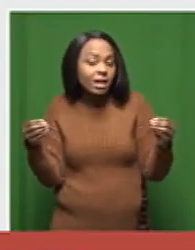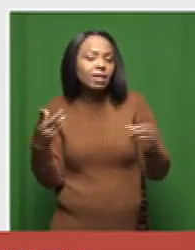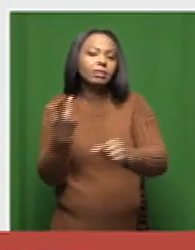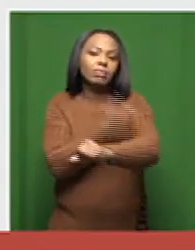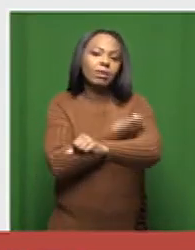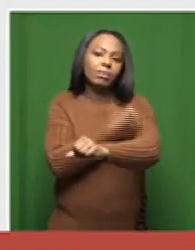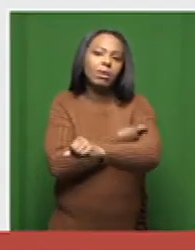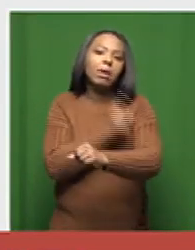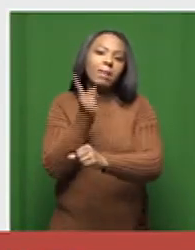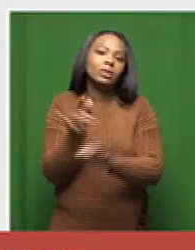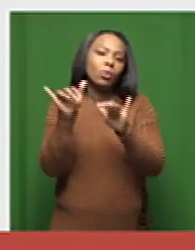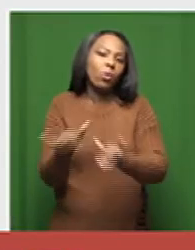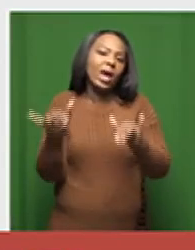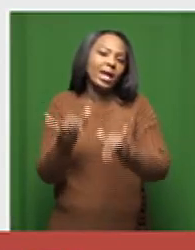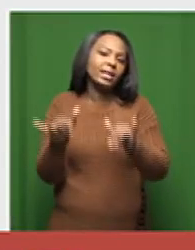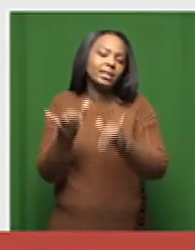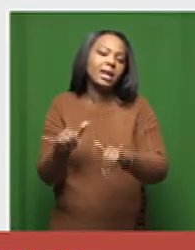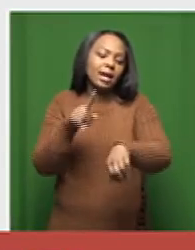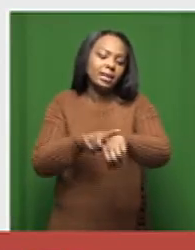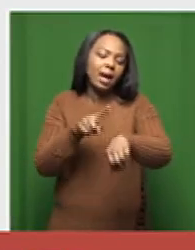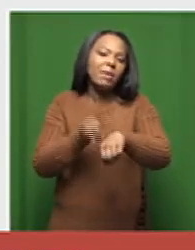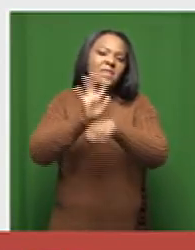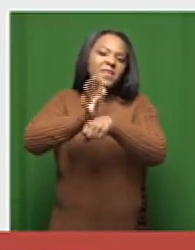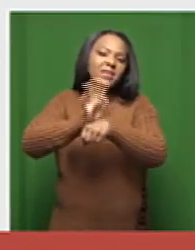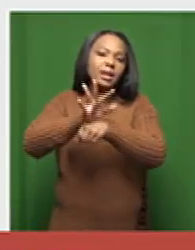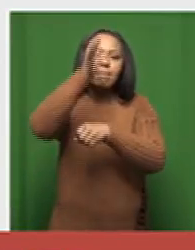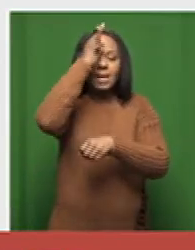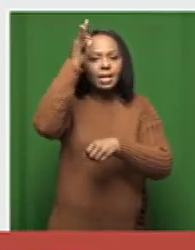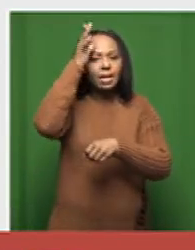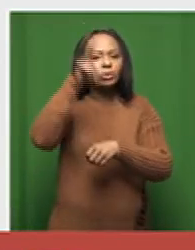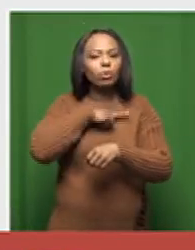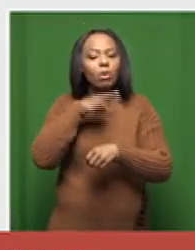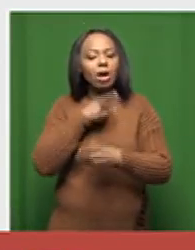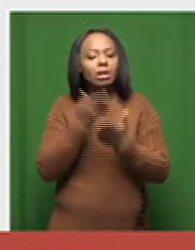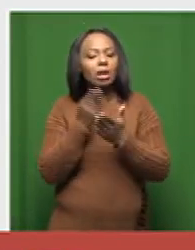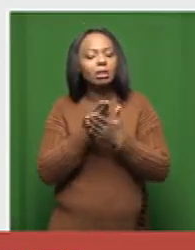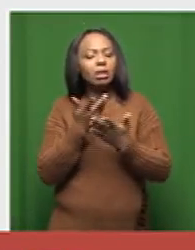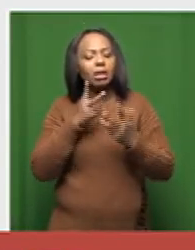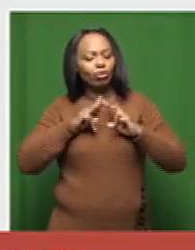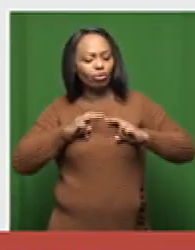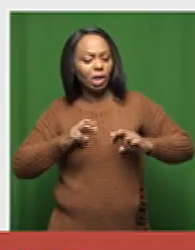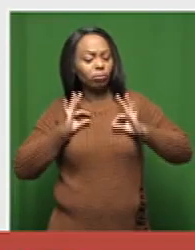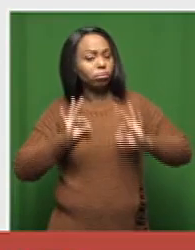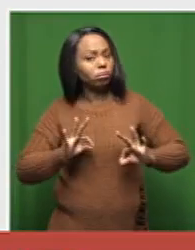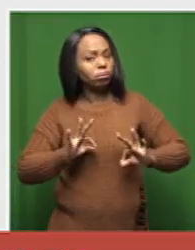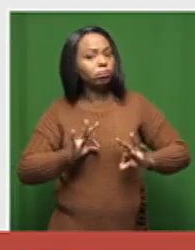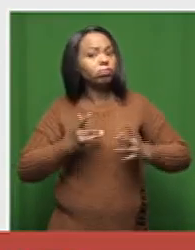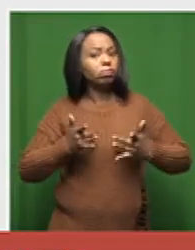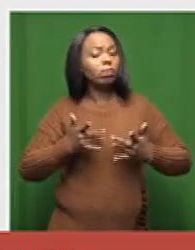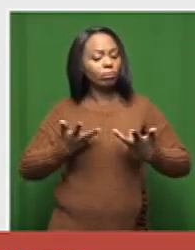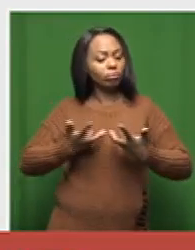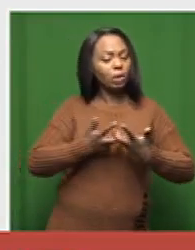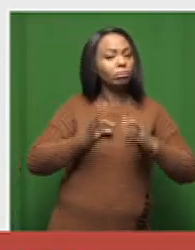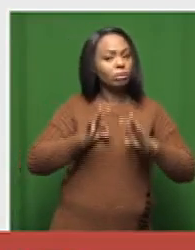you would need to just wait for about 15 minutes just to make sure you experience no adverse effects, and then you usually are asked